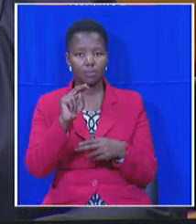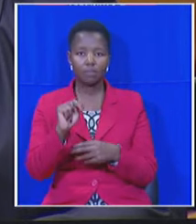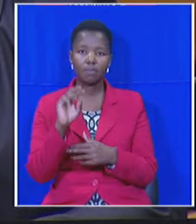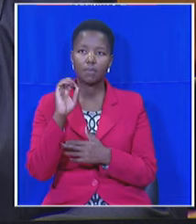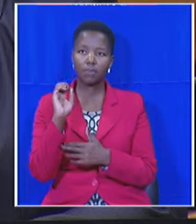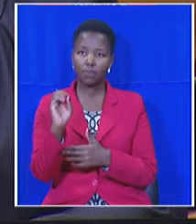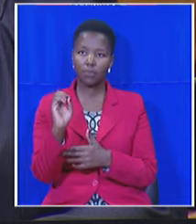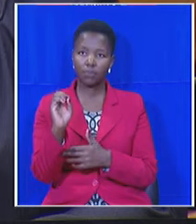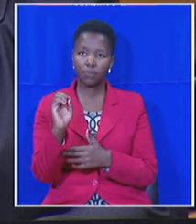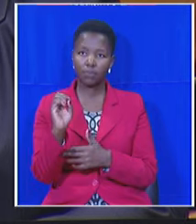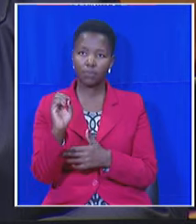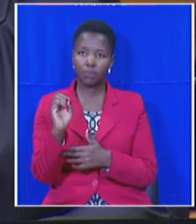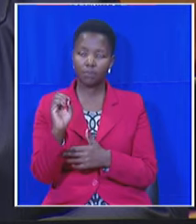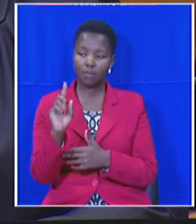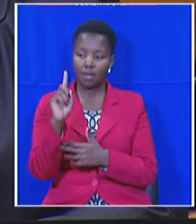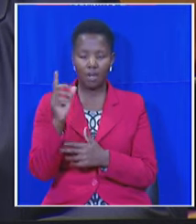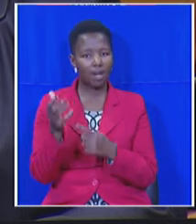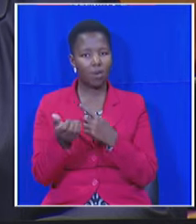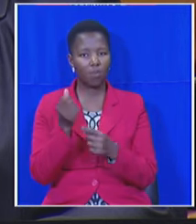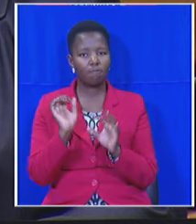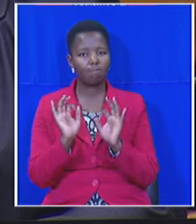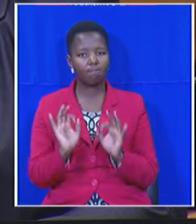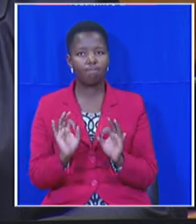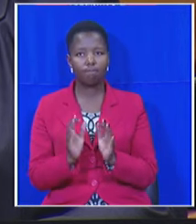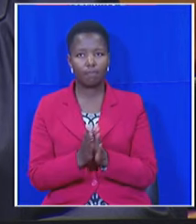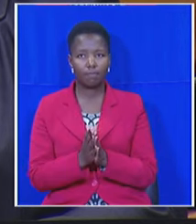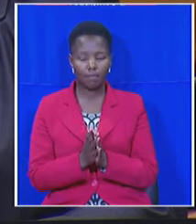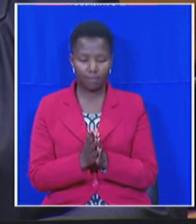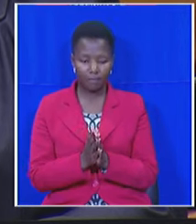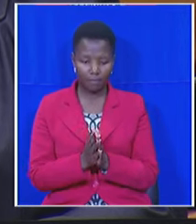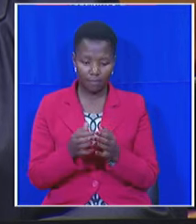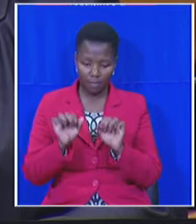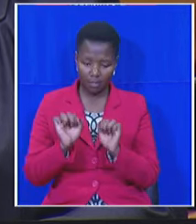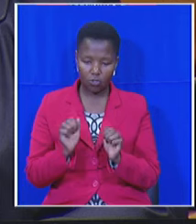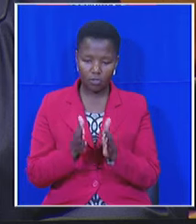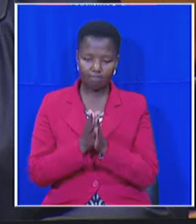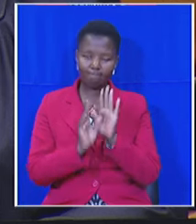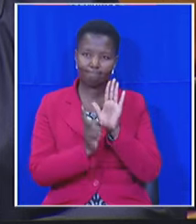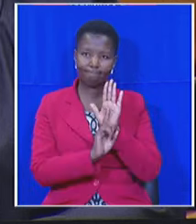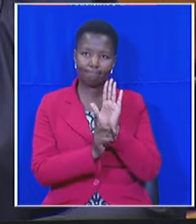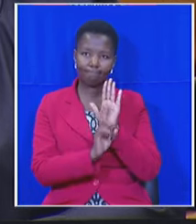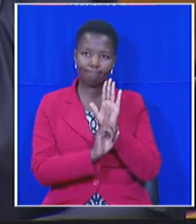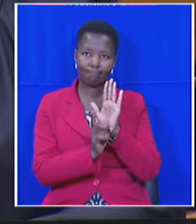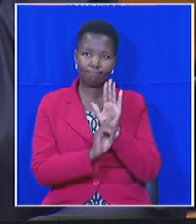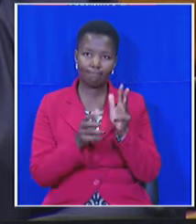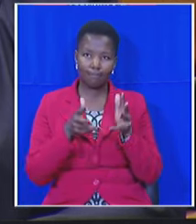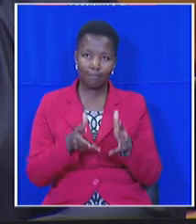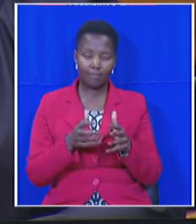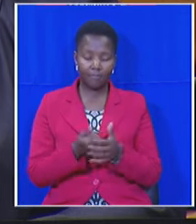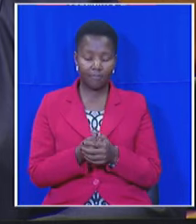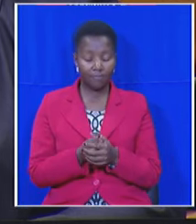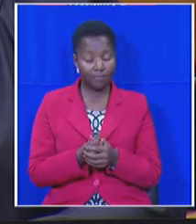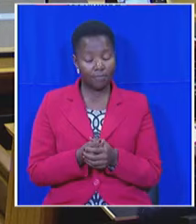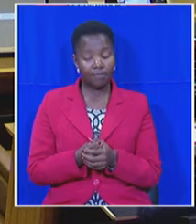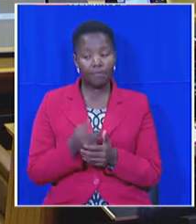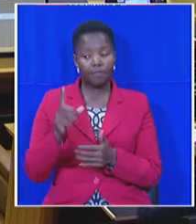no. I think the ayes have it. Chair, the DA calls for division. Thank you. A